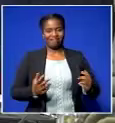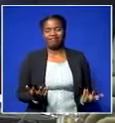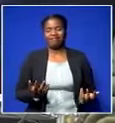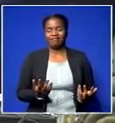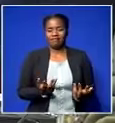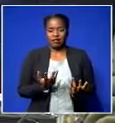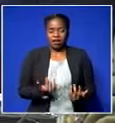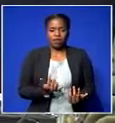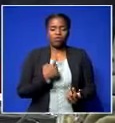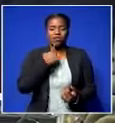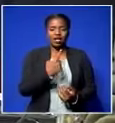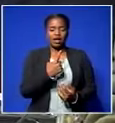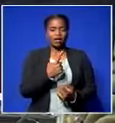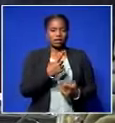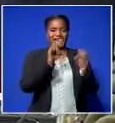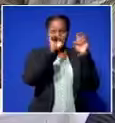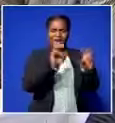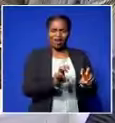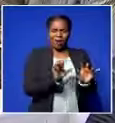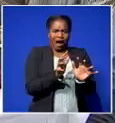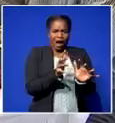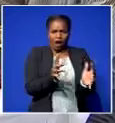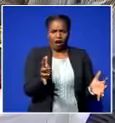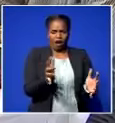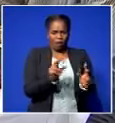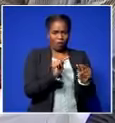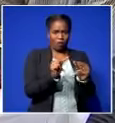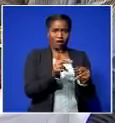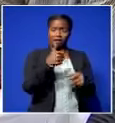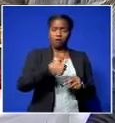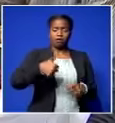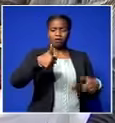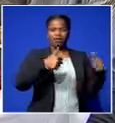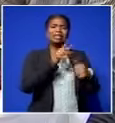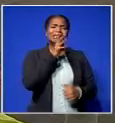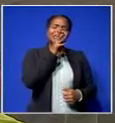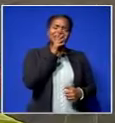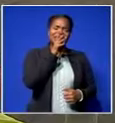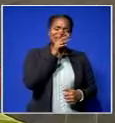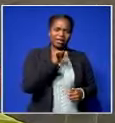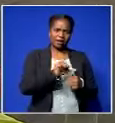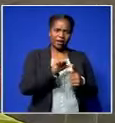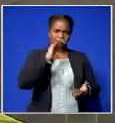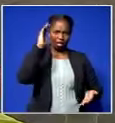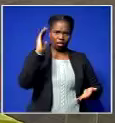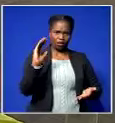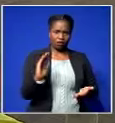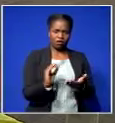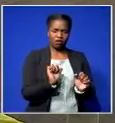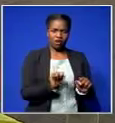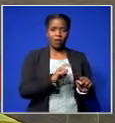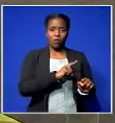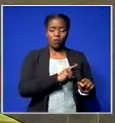utility. They say the power utility needs to trim its number of executives. Negotiations remain deadlocked this evening. Unions demanding